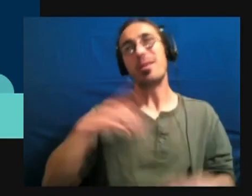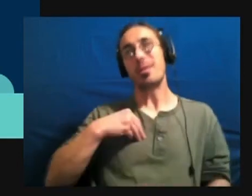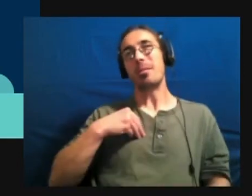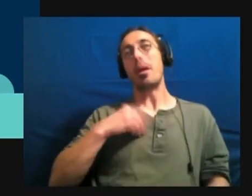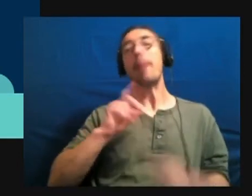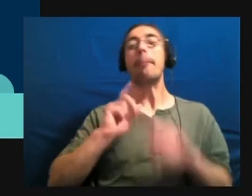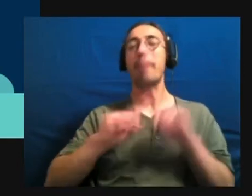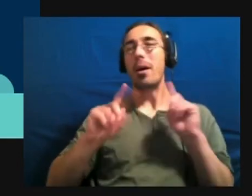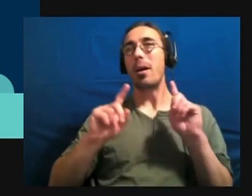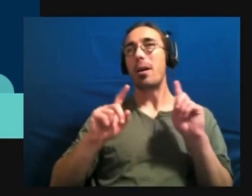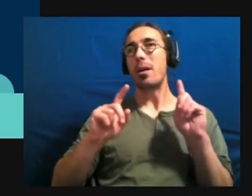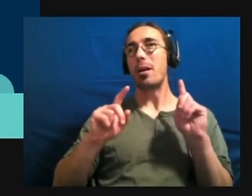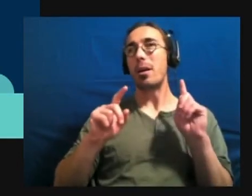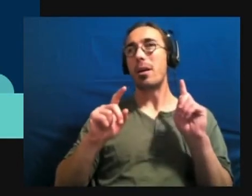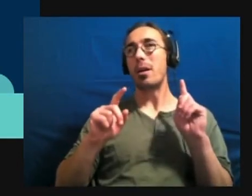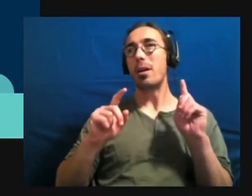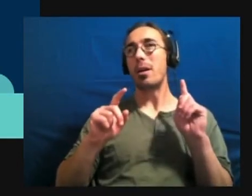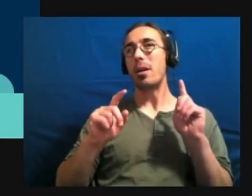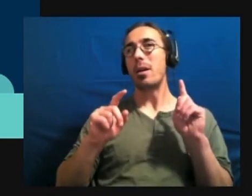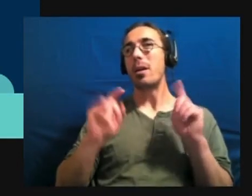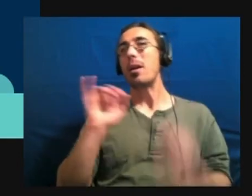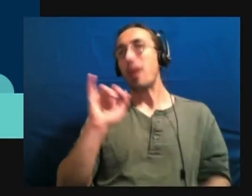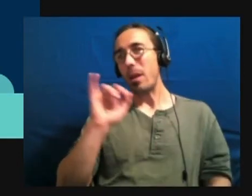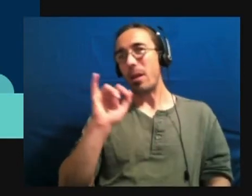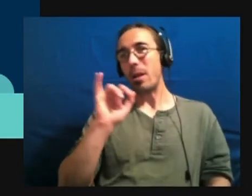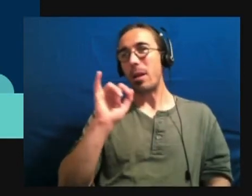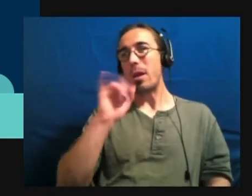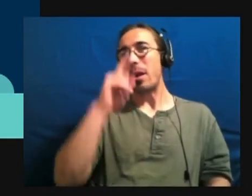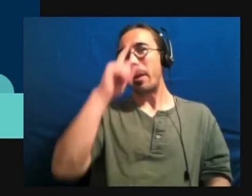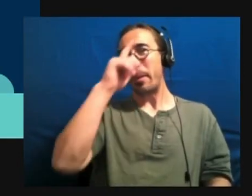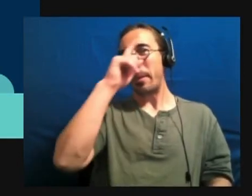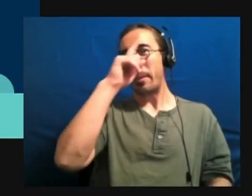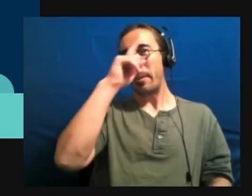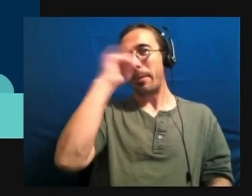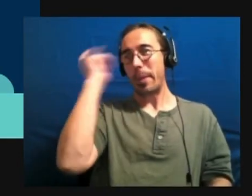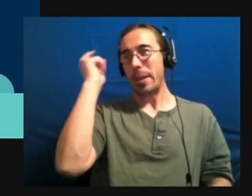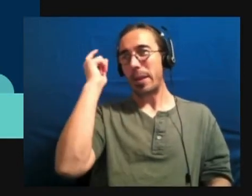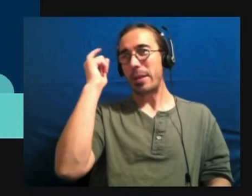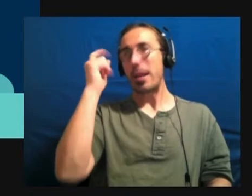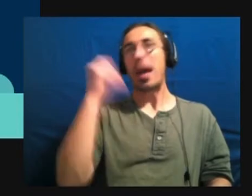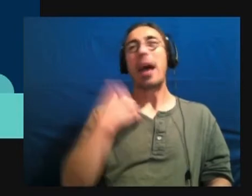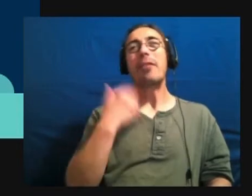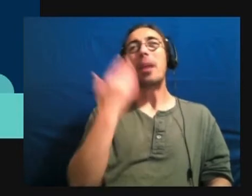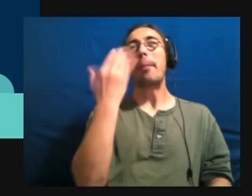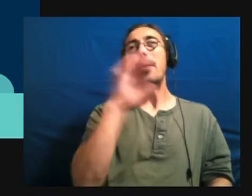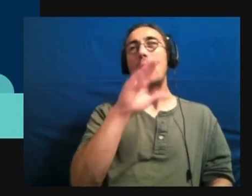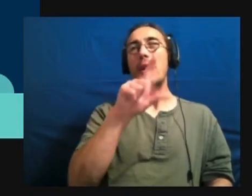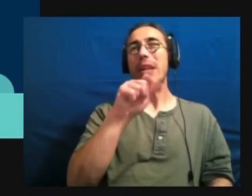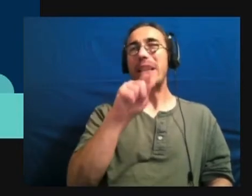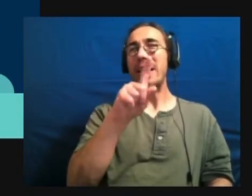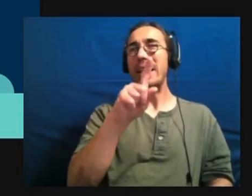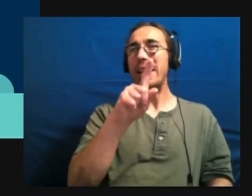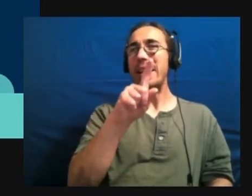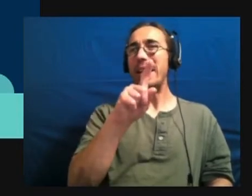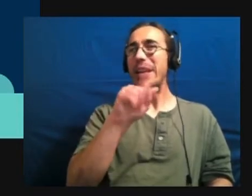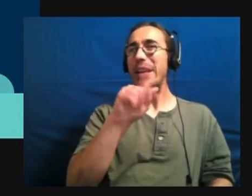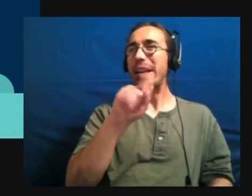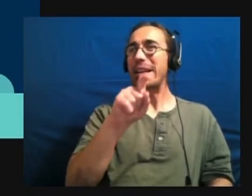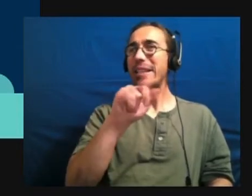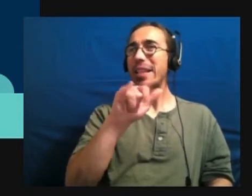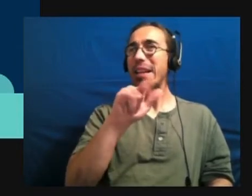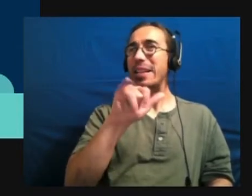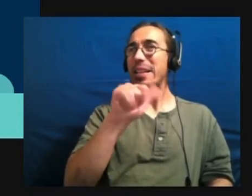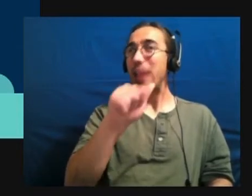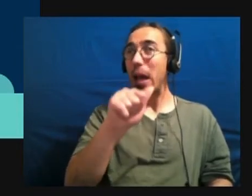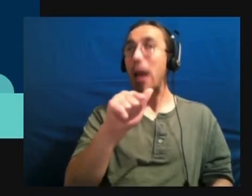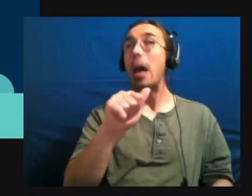it was almost exclusively due to having mirror image dyslexia, or seeing things backwards to what most